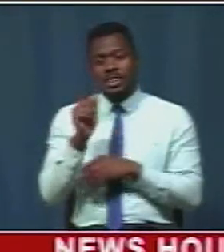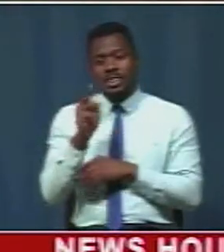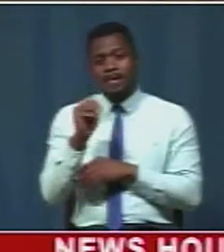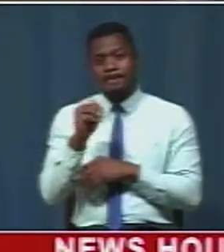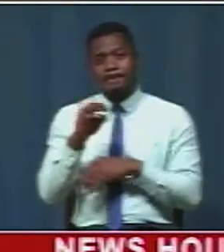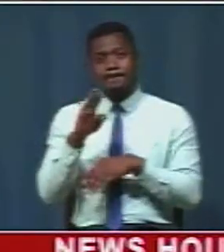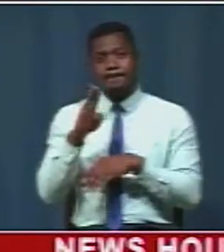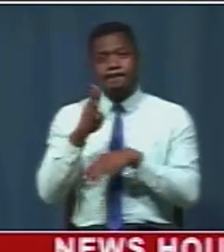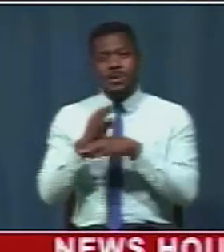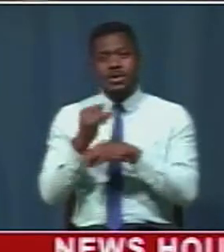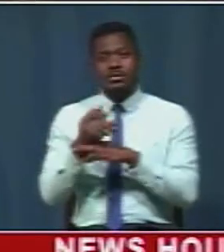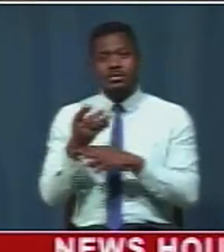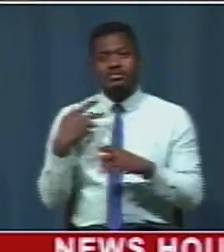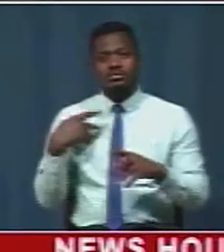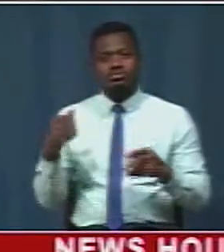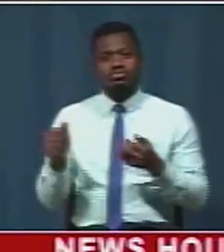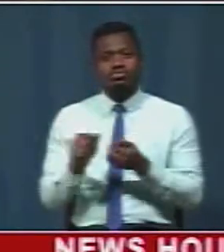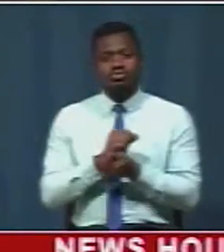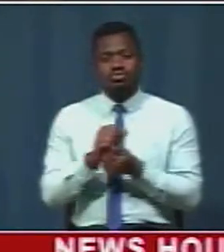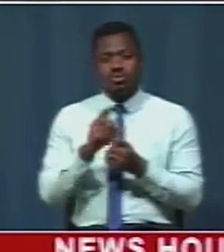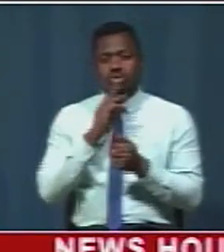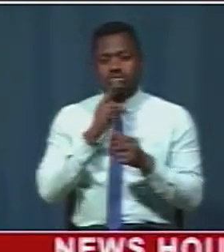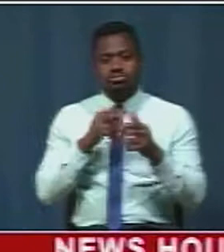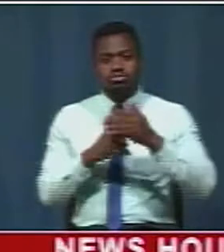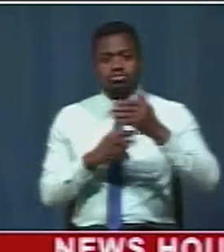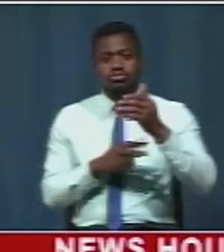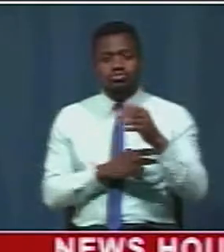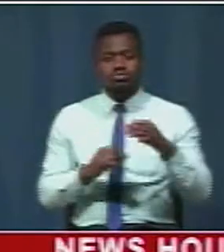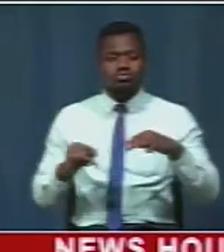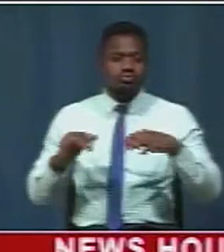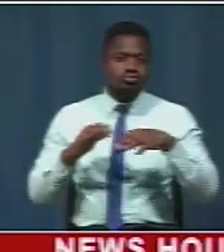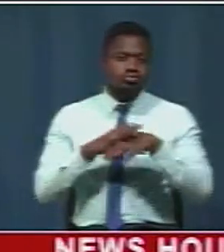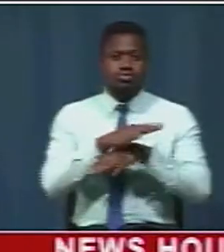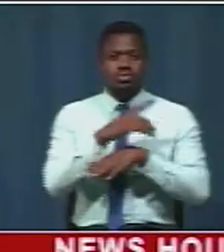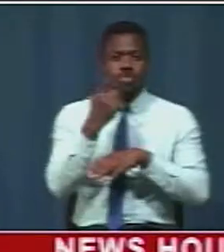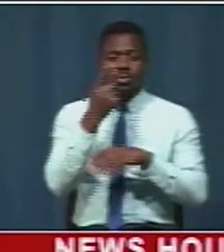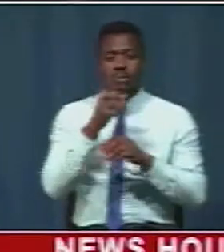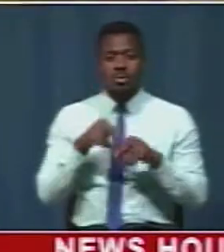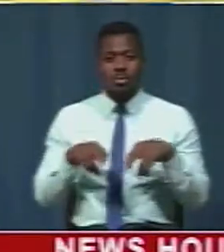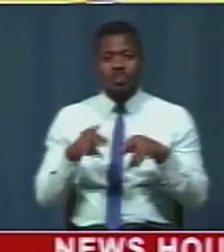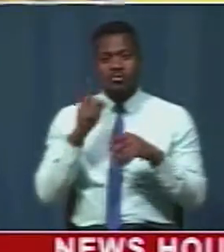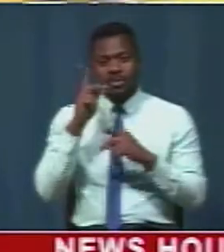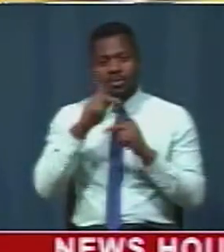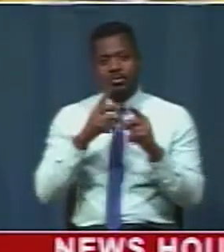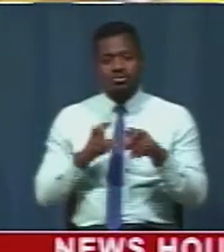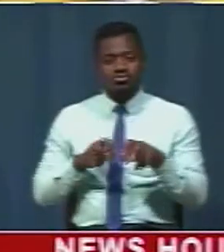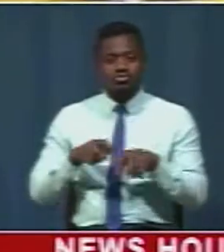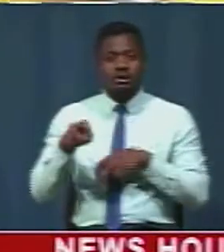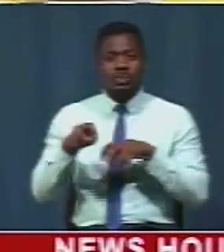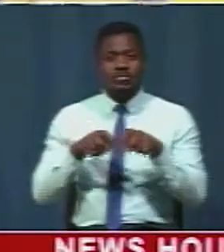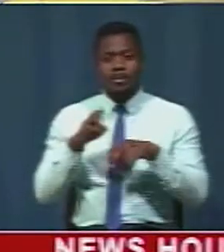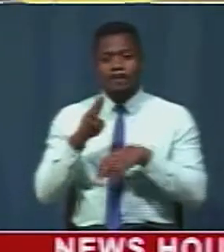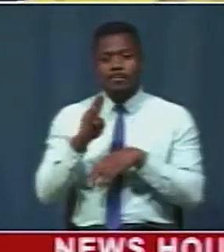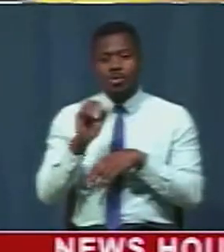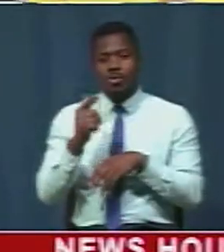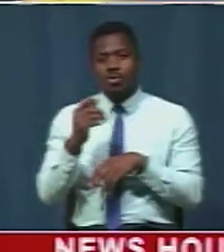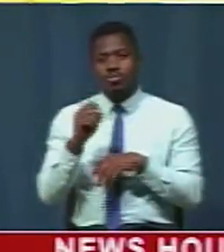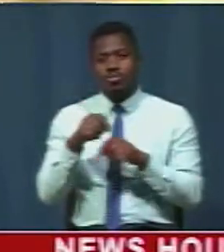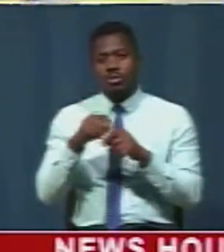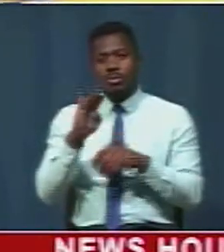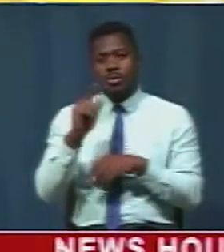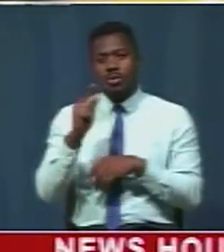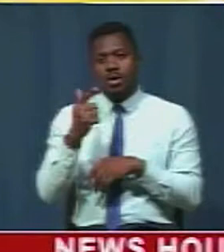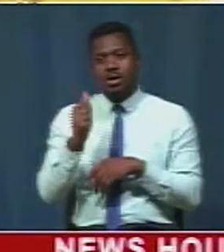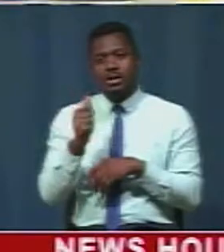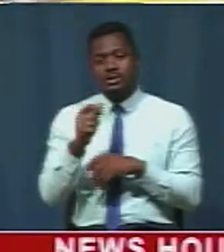Burkina Faso have washed away the Kubori Bridge, which is the main route for commuters traveling from Boko to Bolgatanga